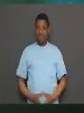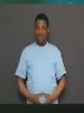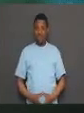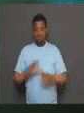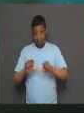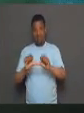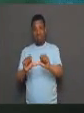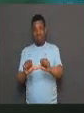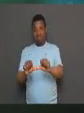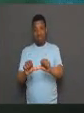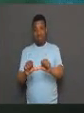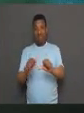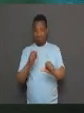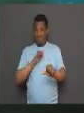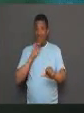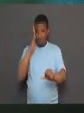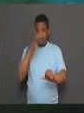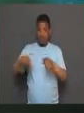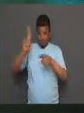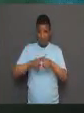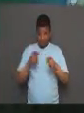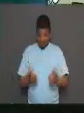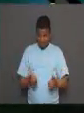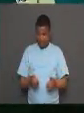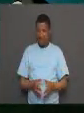Go ahead, and I will be right back.